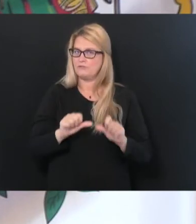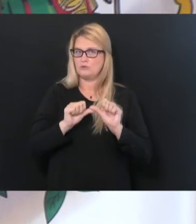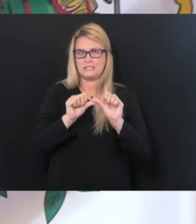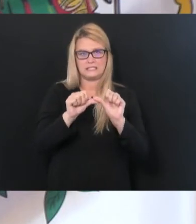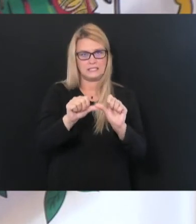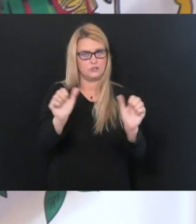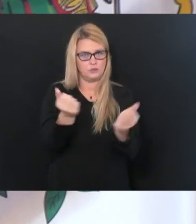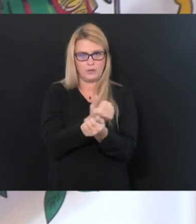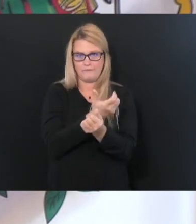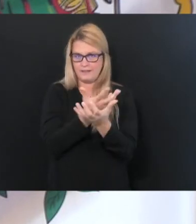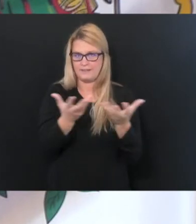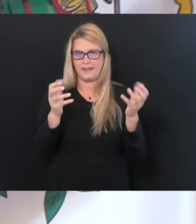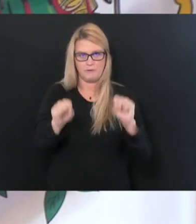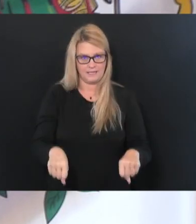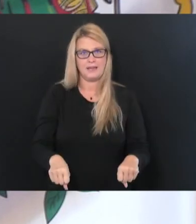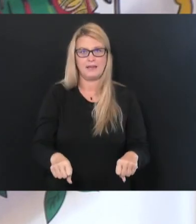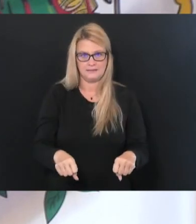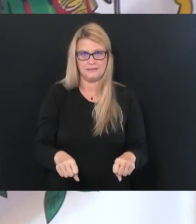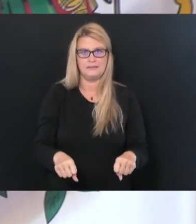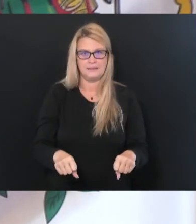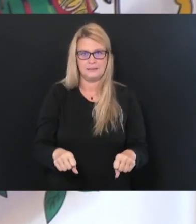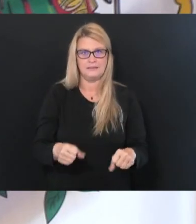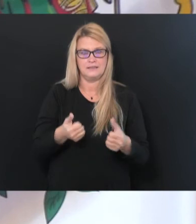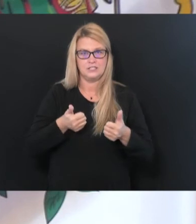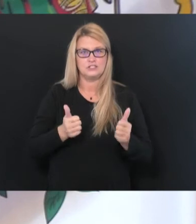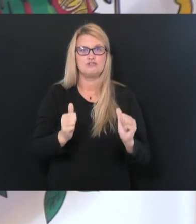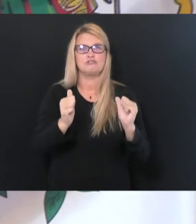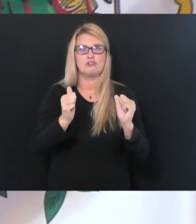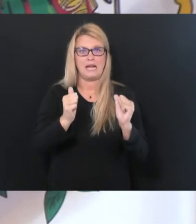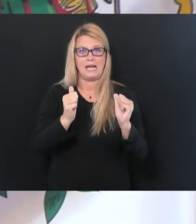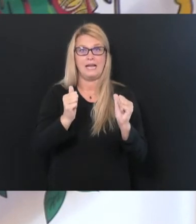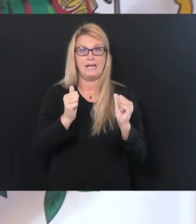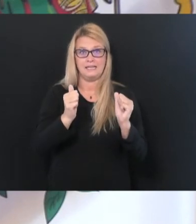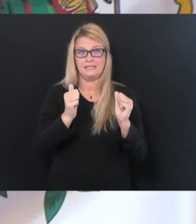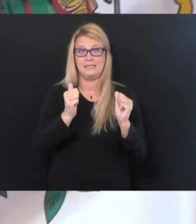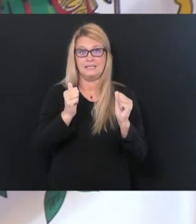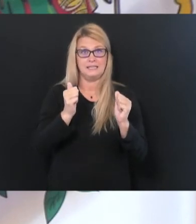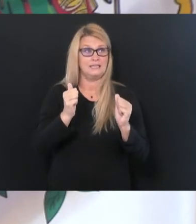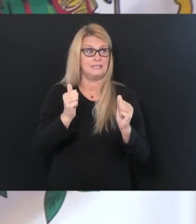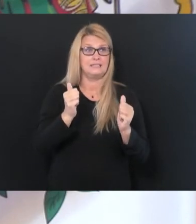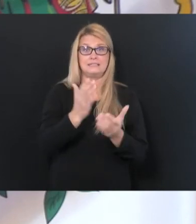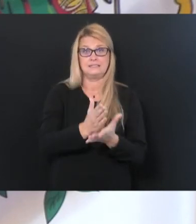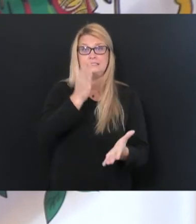single thing we possibly can do to try to prevent this thing from continuing to spread.